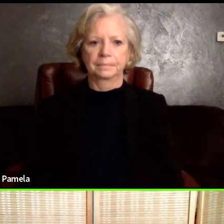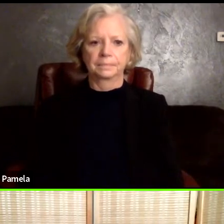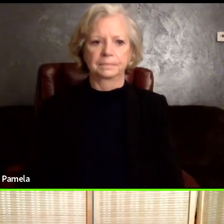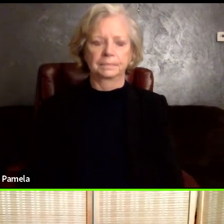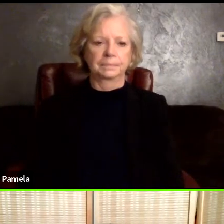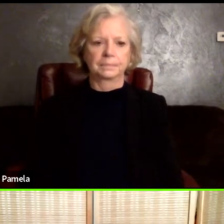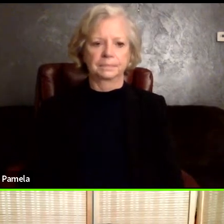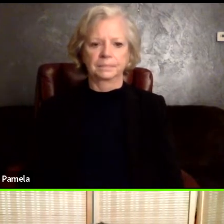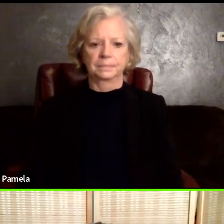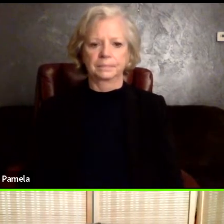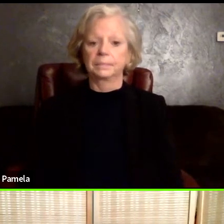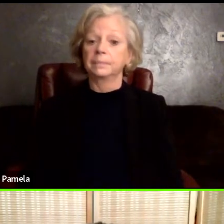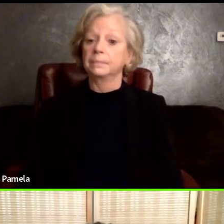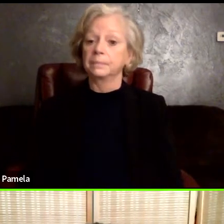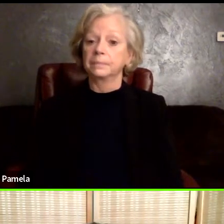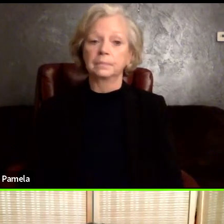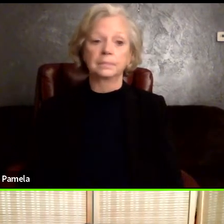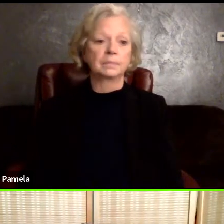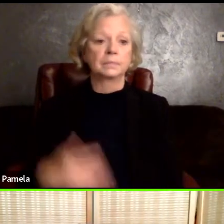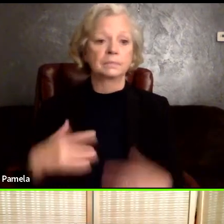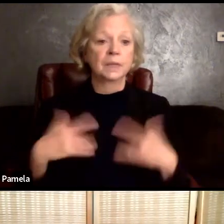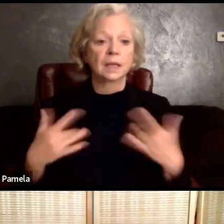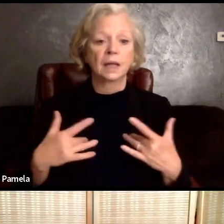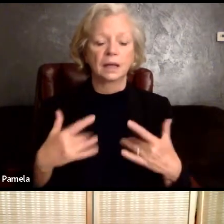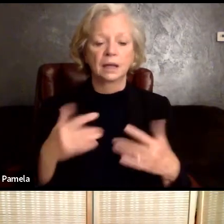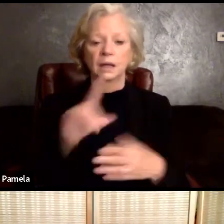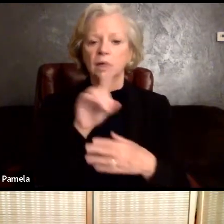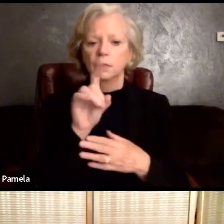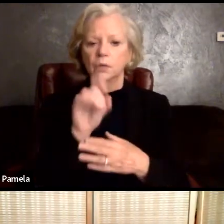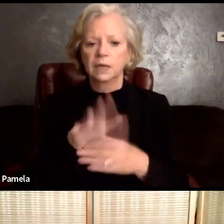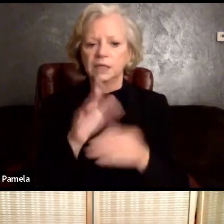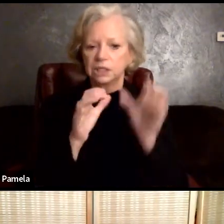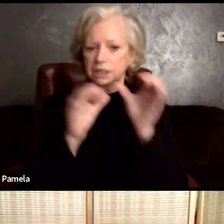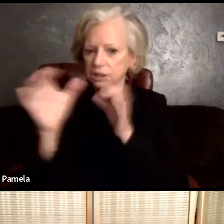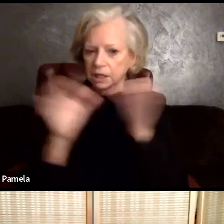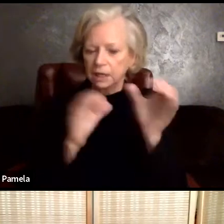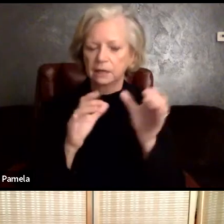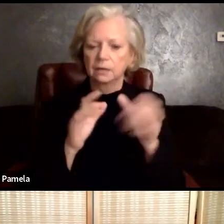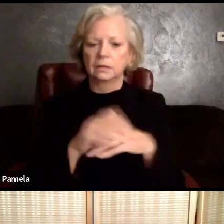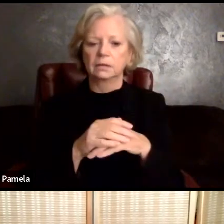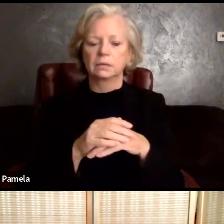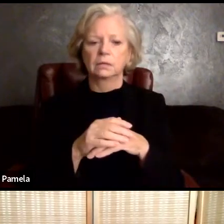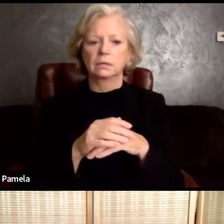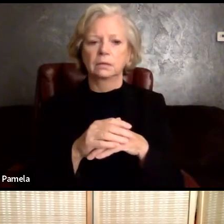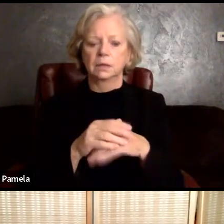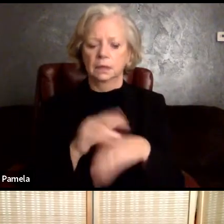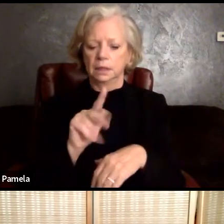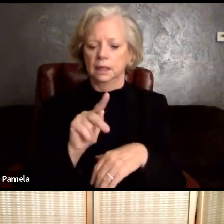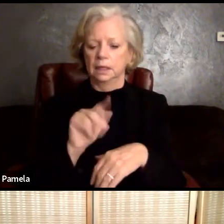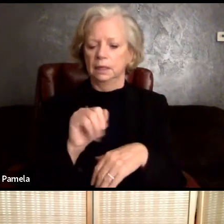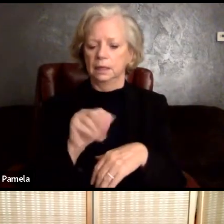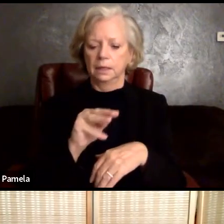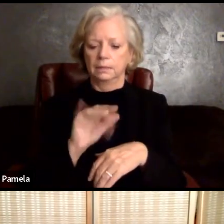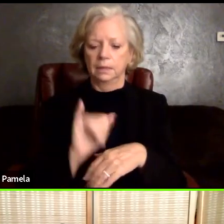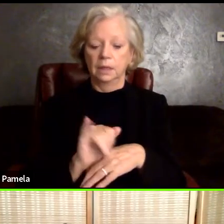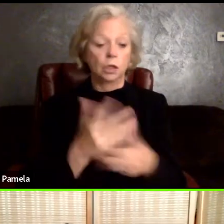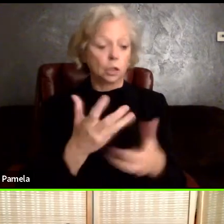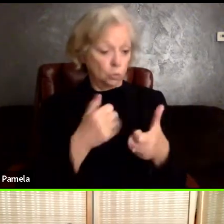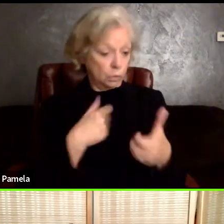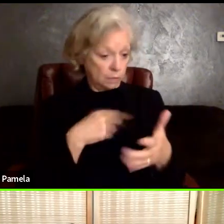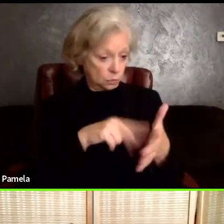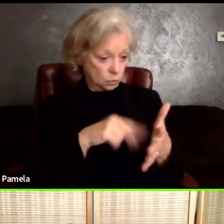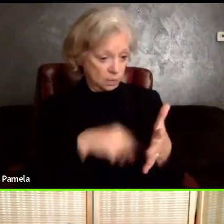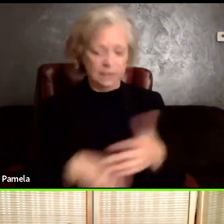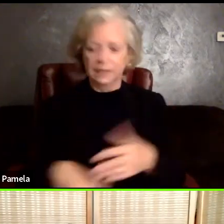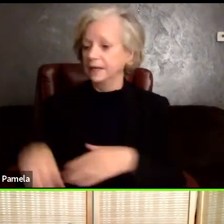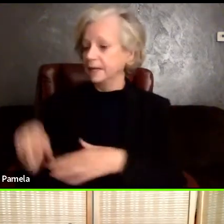There's a question in the chat. Kimmy, do you want me to read it? Yes,